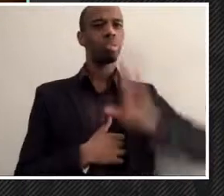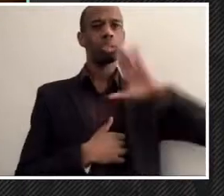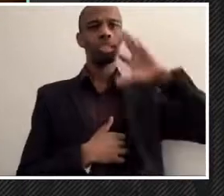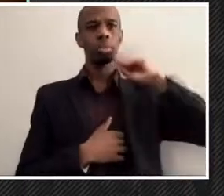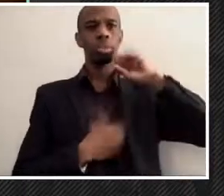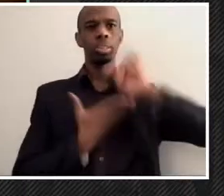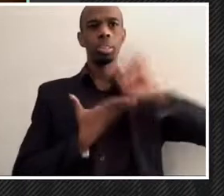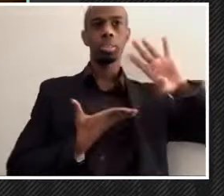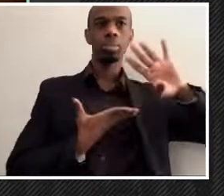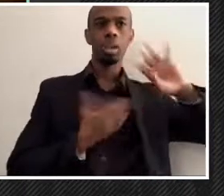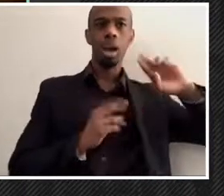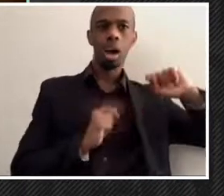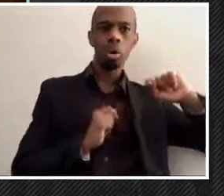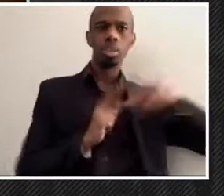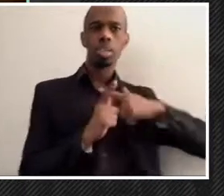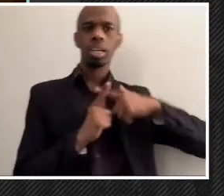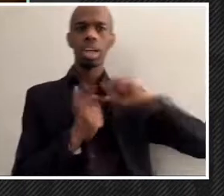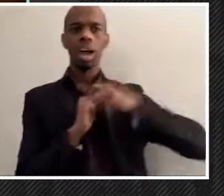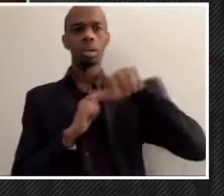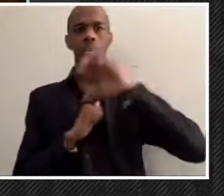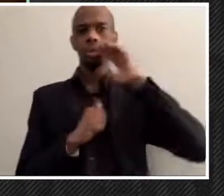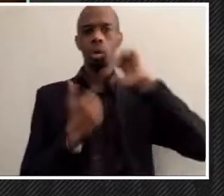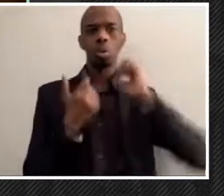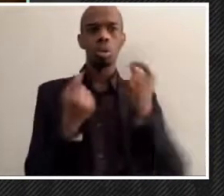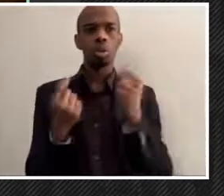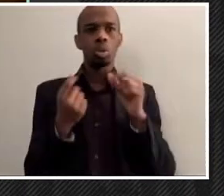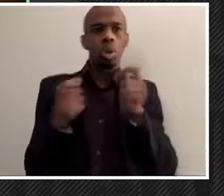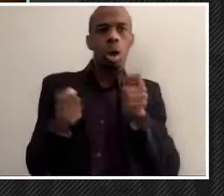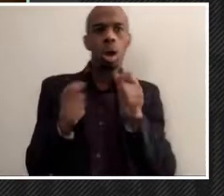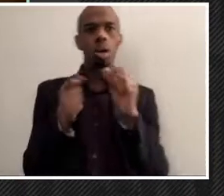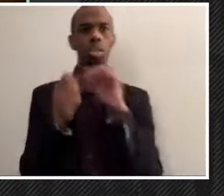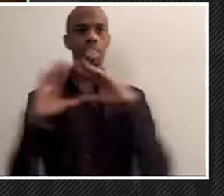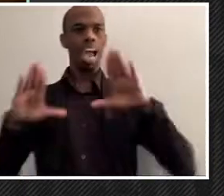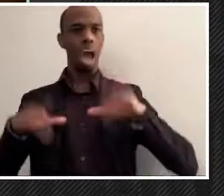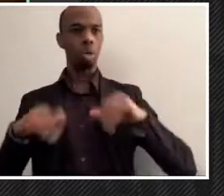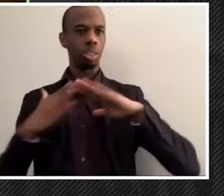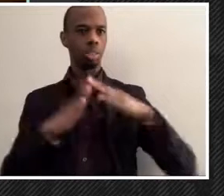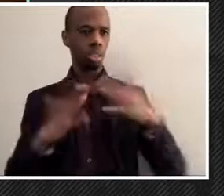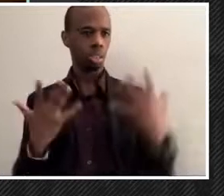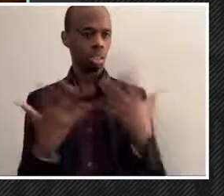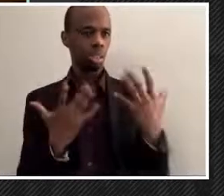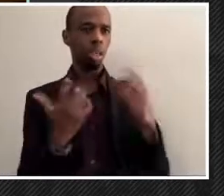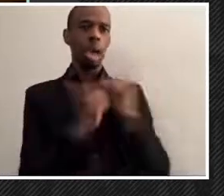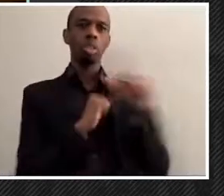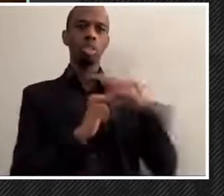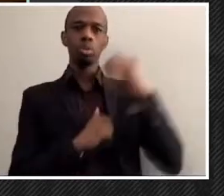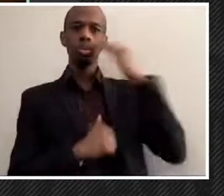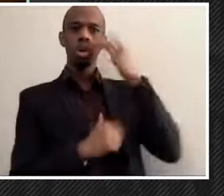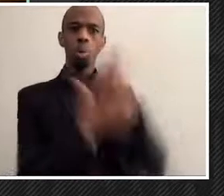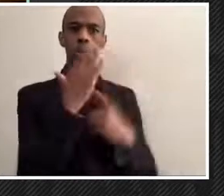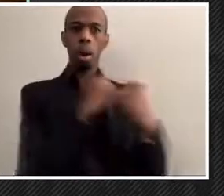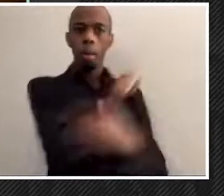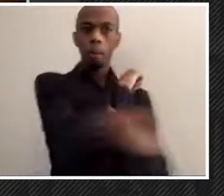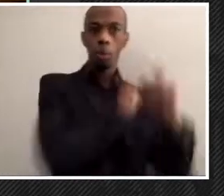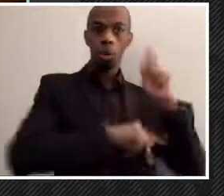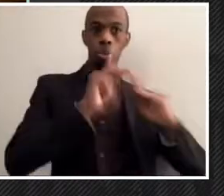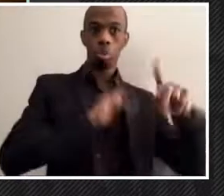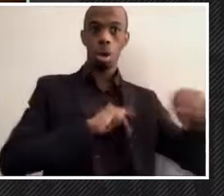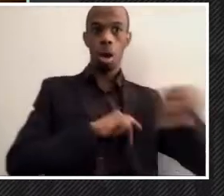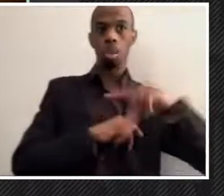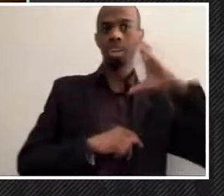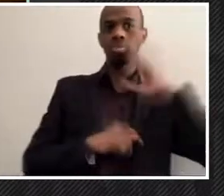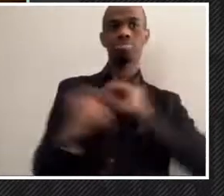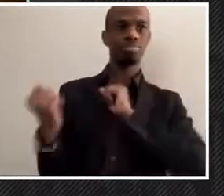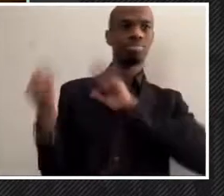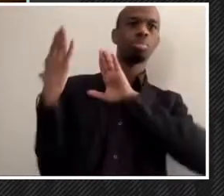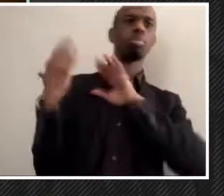right? How do you know the issues that poor people face? If you've never struggled with addiction, how do you